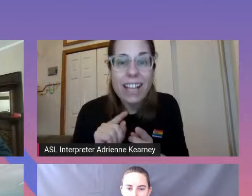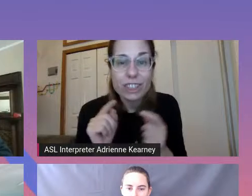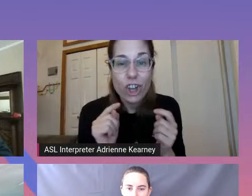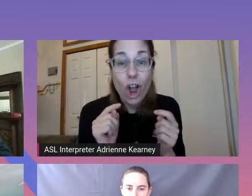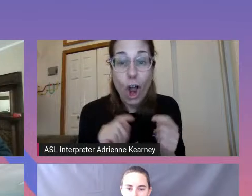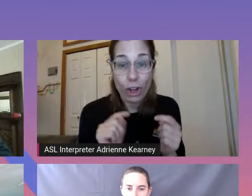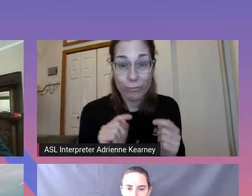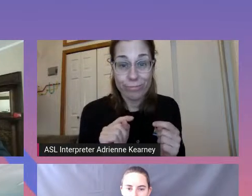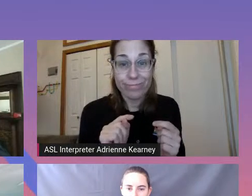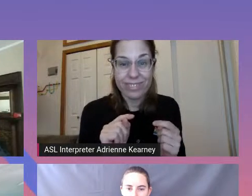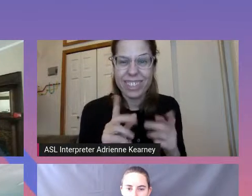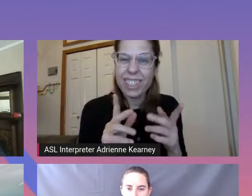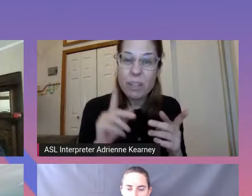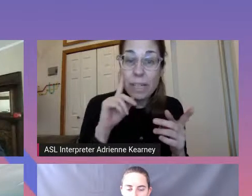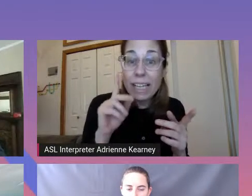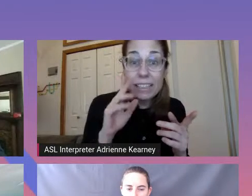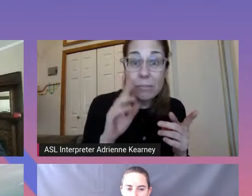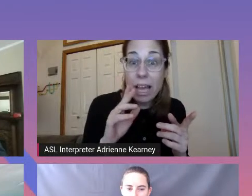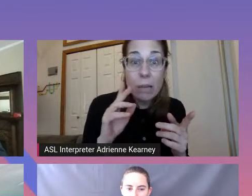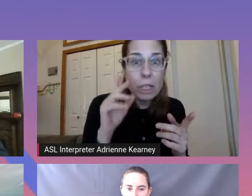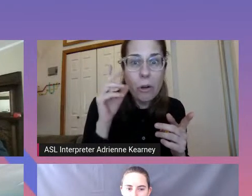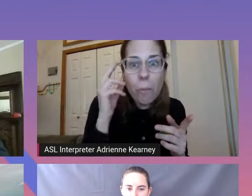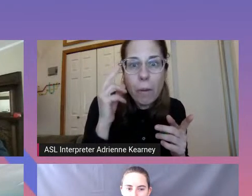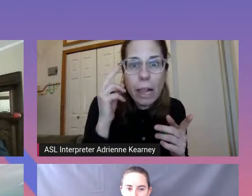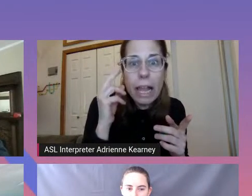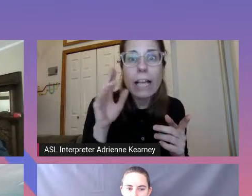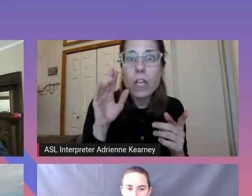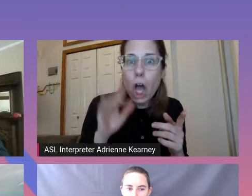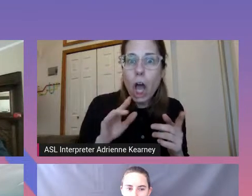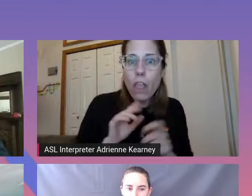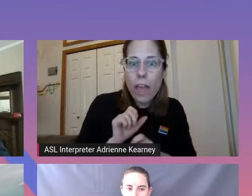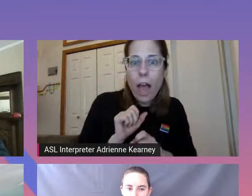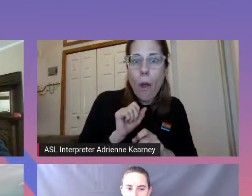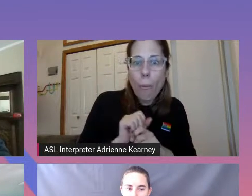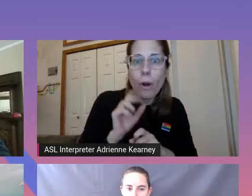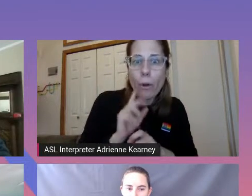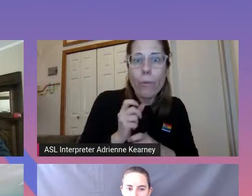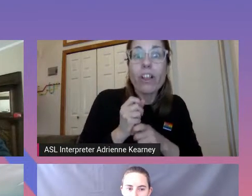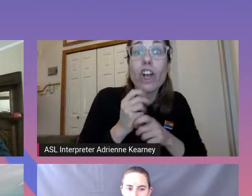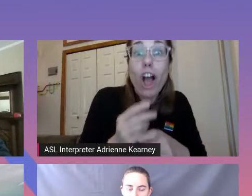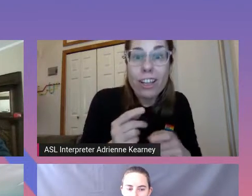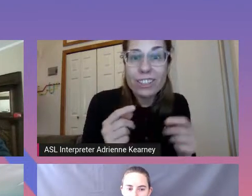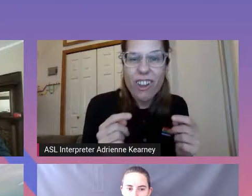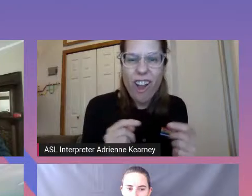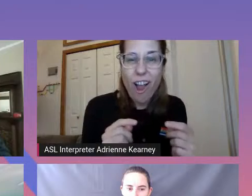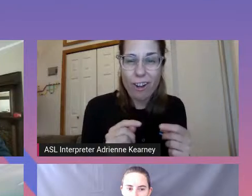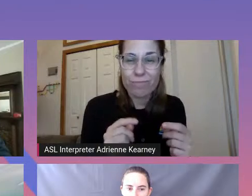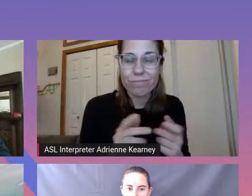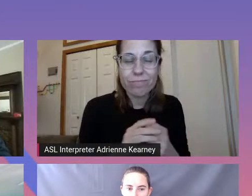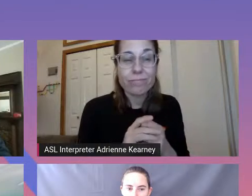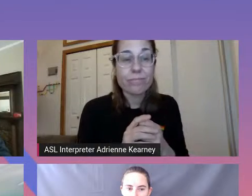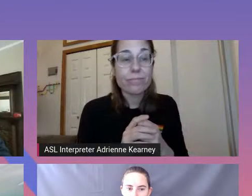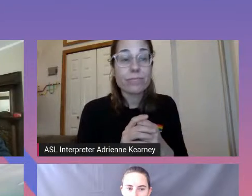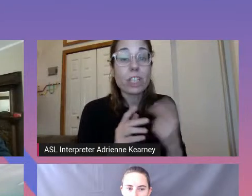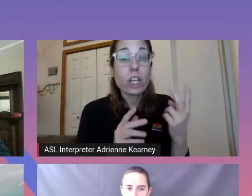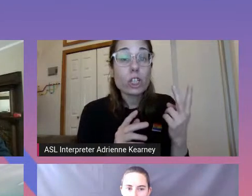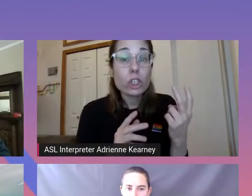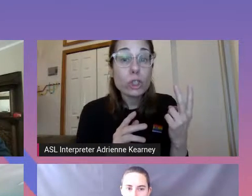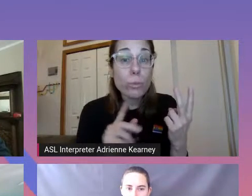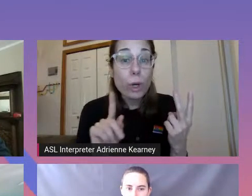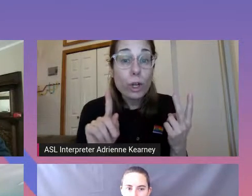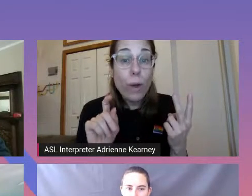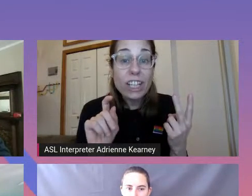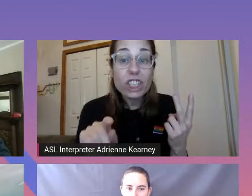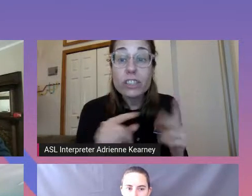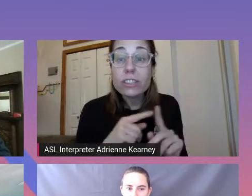ways that we may not anticipate. So I want to put some questions. We have 2 more questions in here. We have another one from